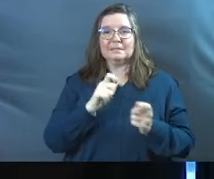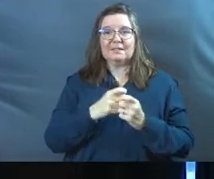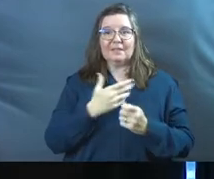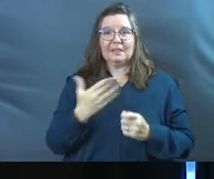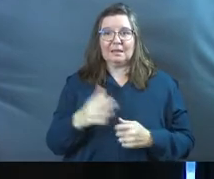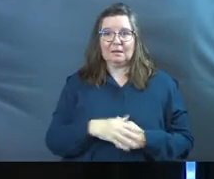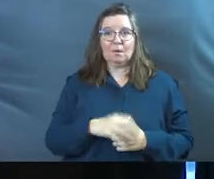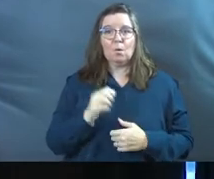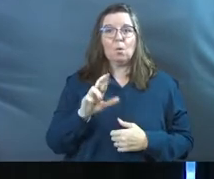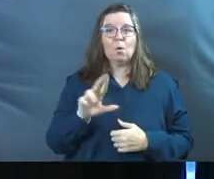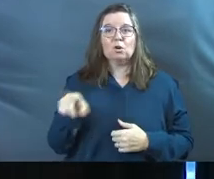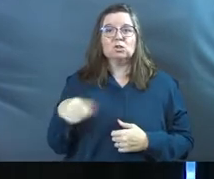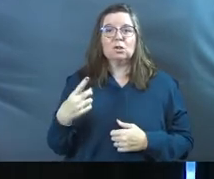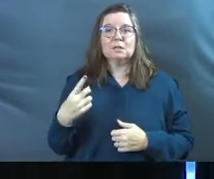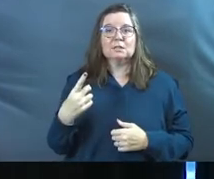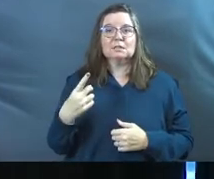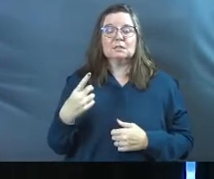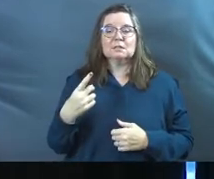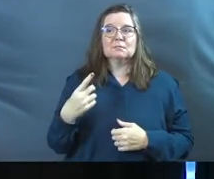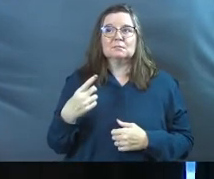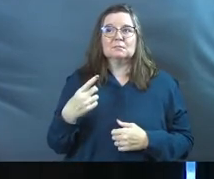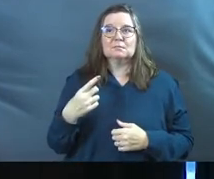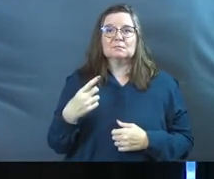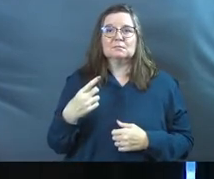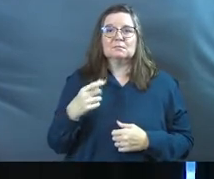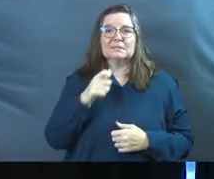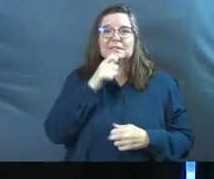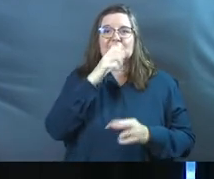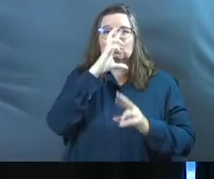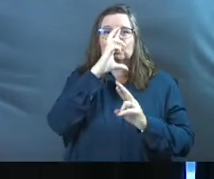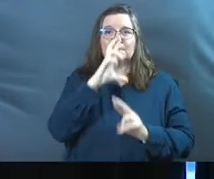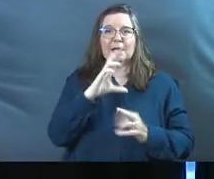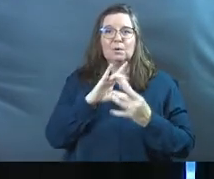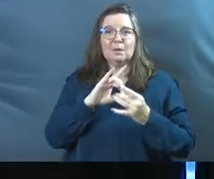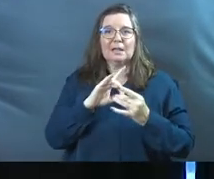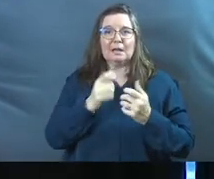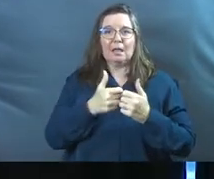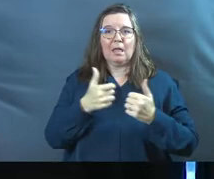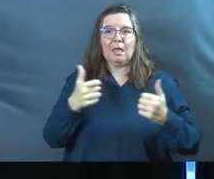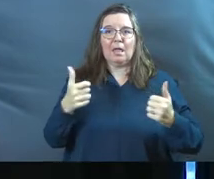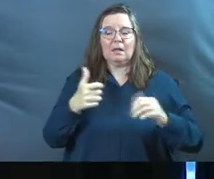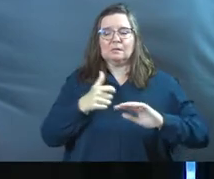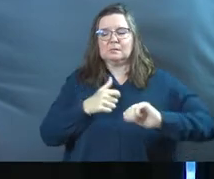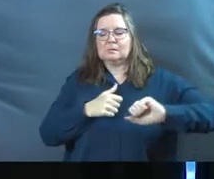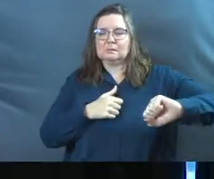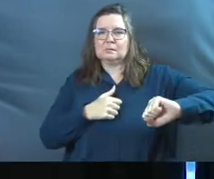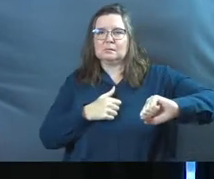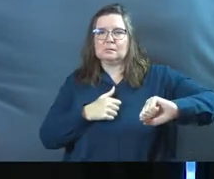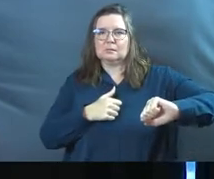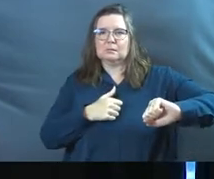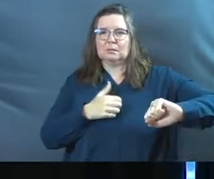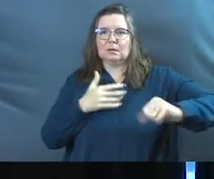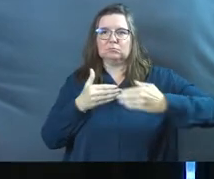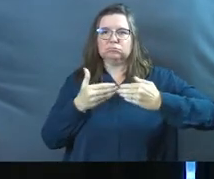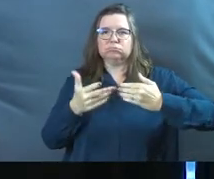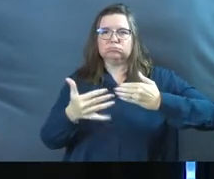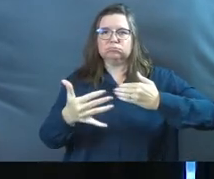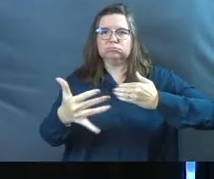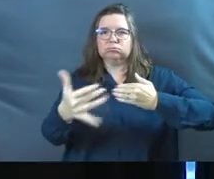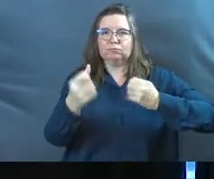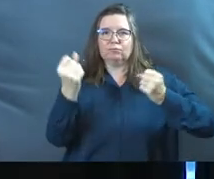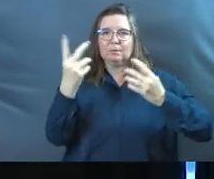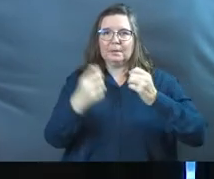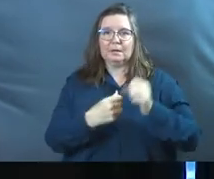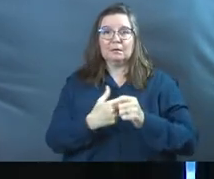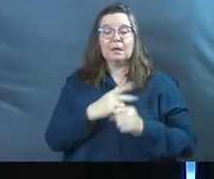thing. Or it's just run-of-the-mill disrespect and relational distance that goes across decades. As Christians,